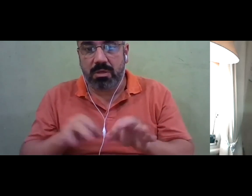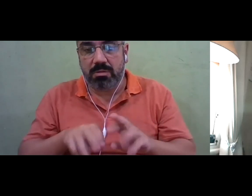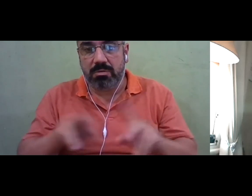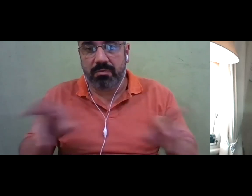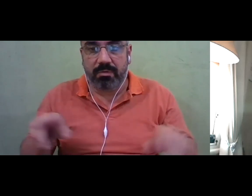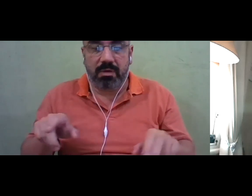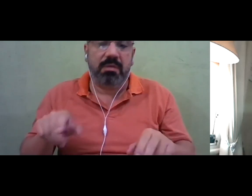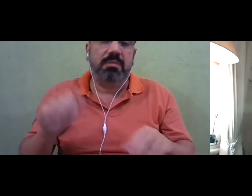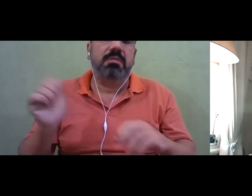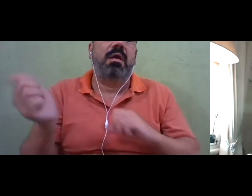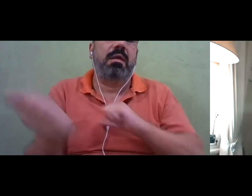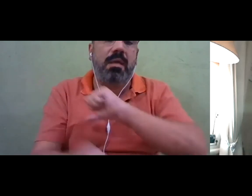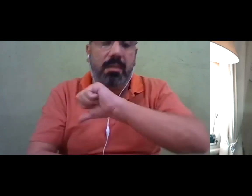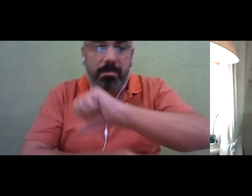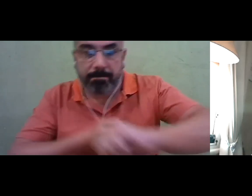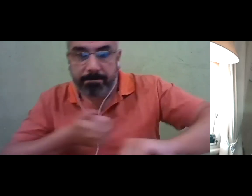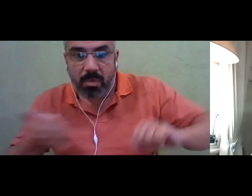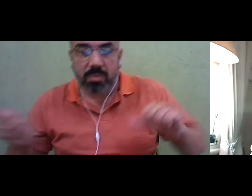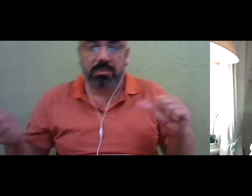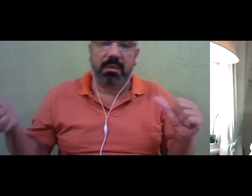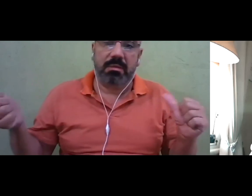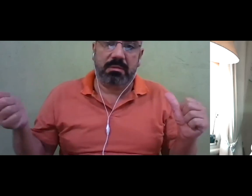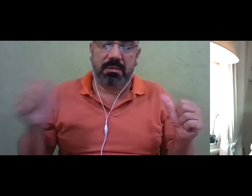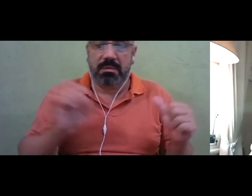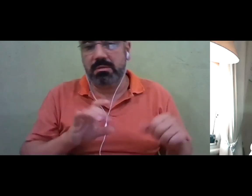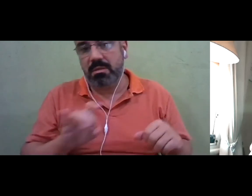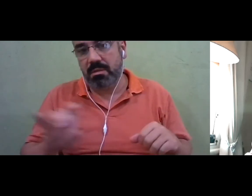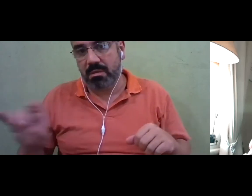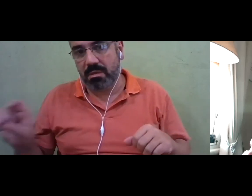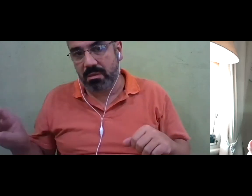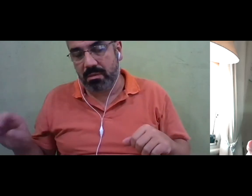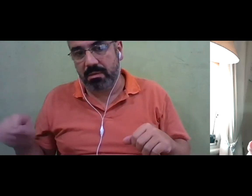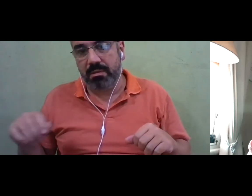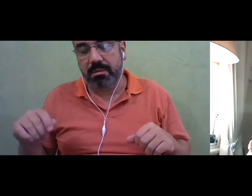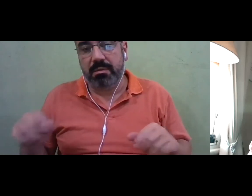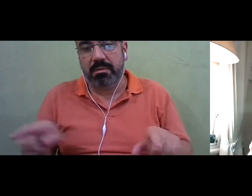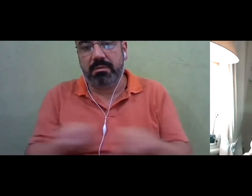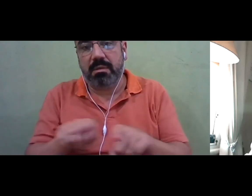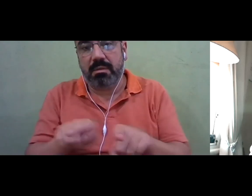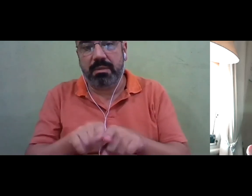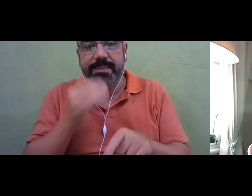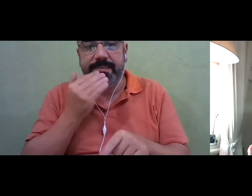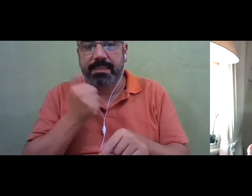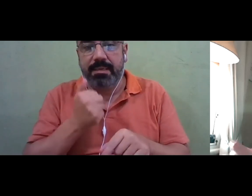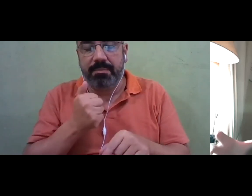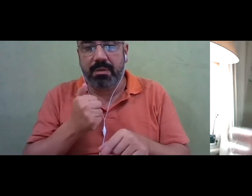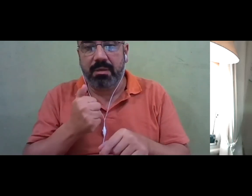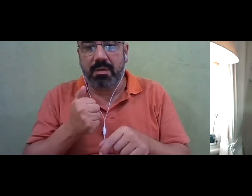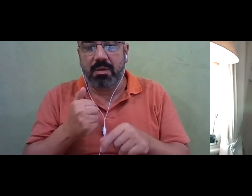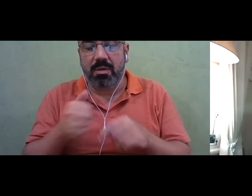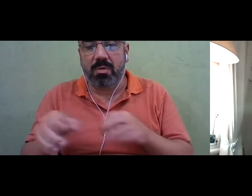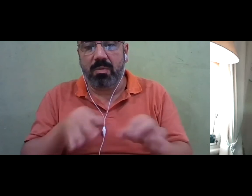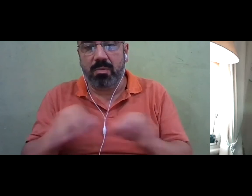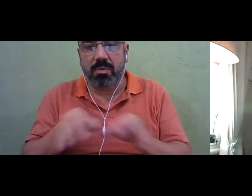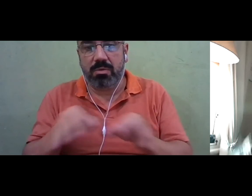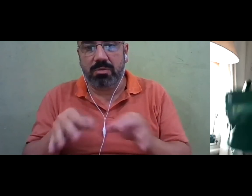project. Like I explained, a group of people are all trying to do something and suddenly notice that other people are doing it, and then they join